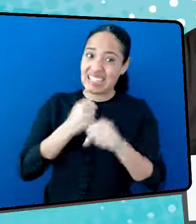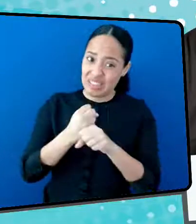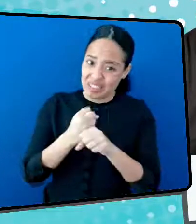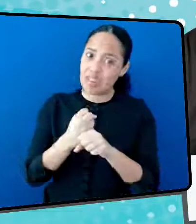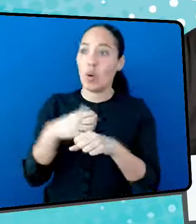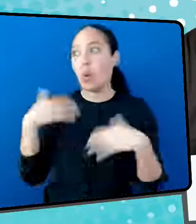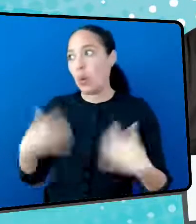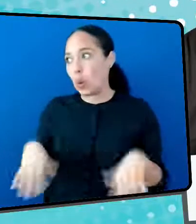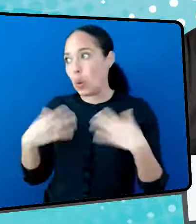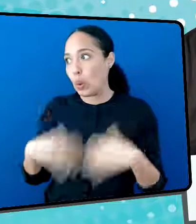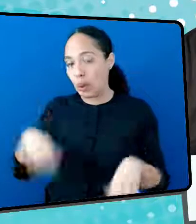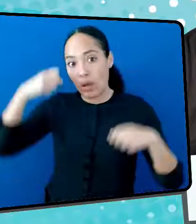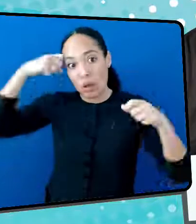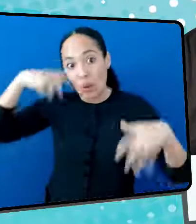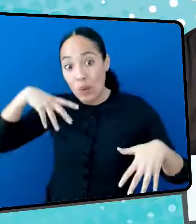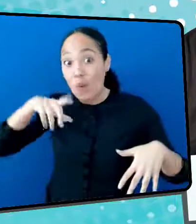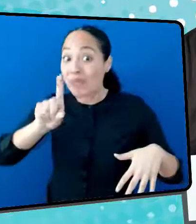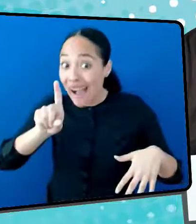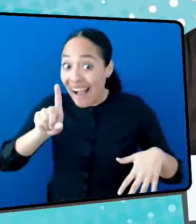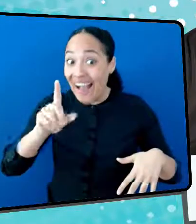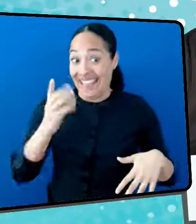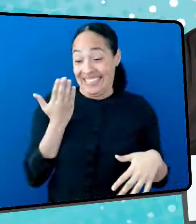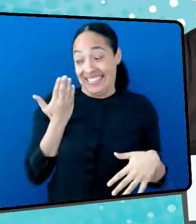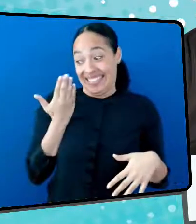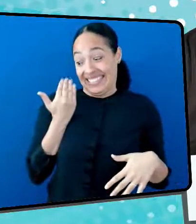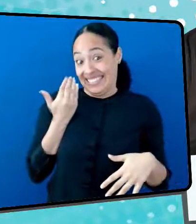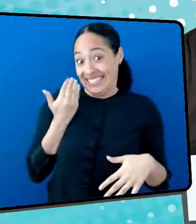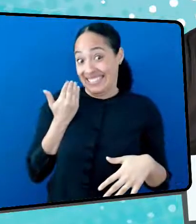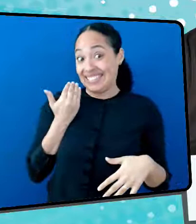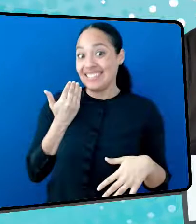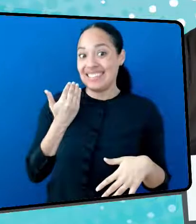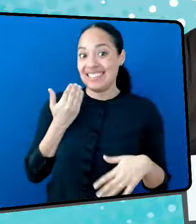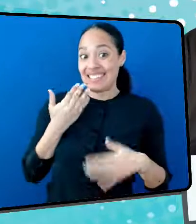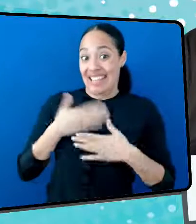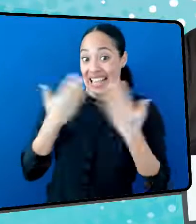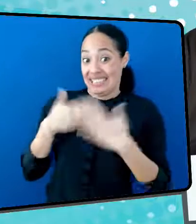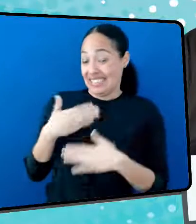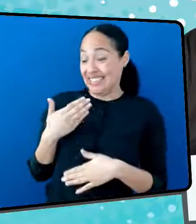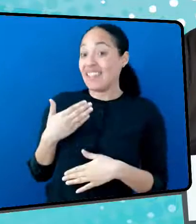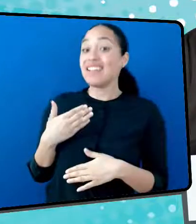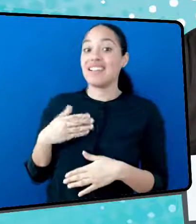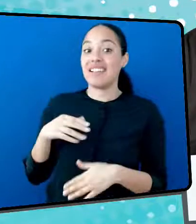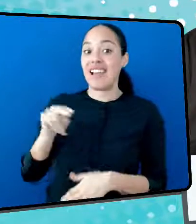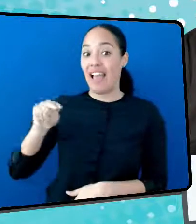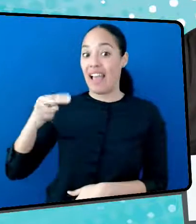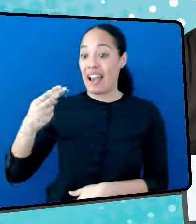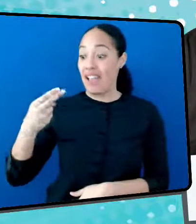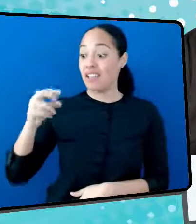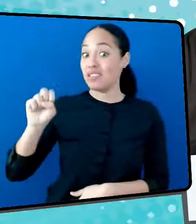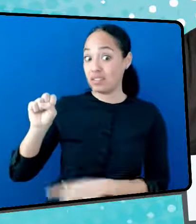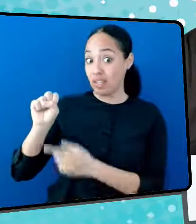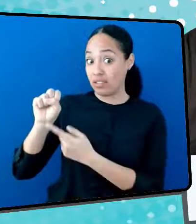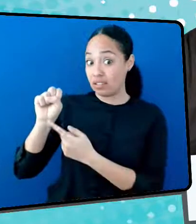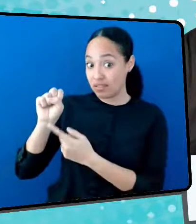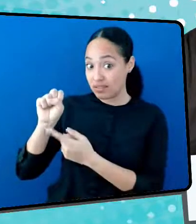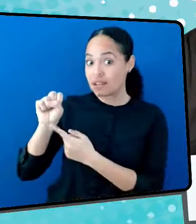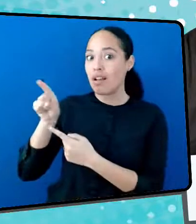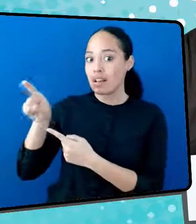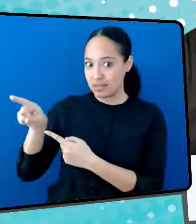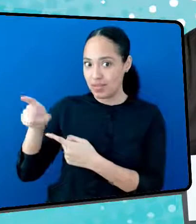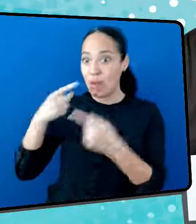Just yesterday, actually, NHSX announced £36 million of funding for AI